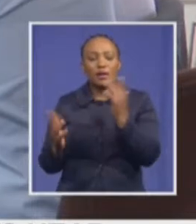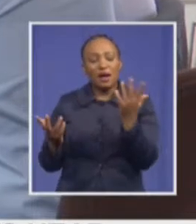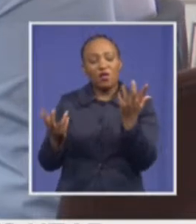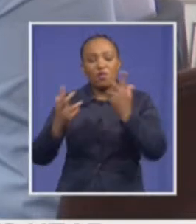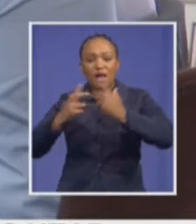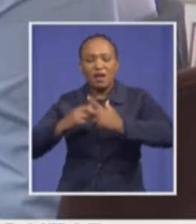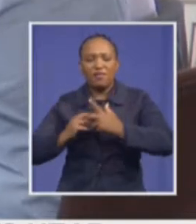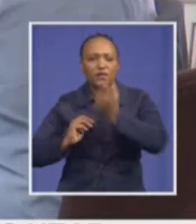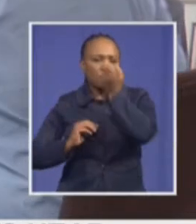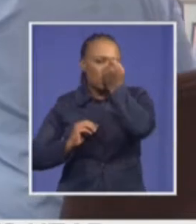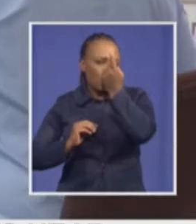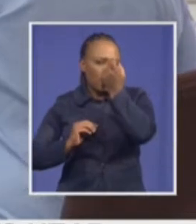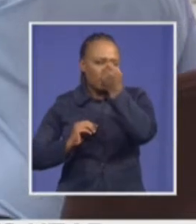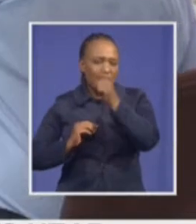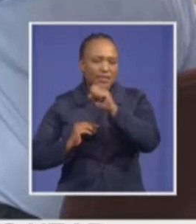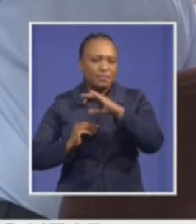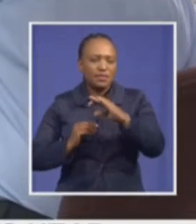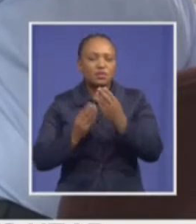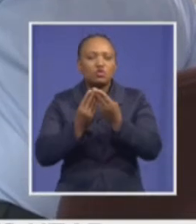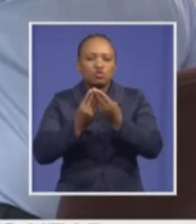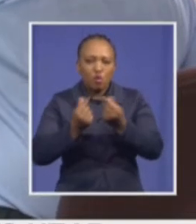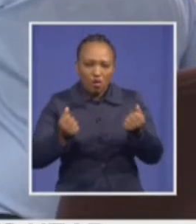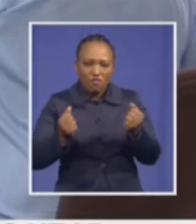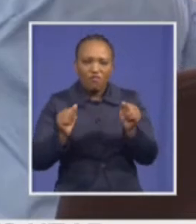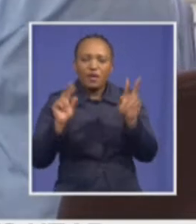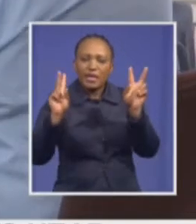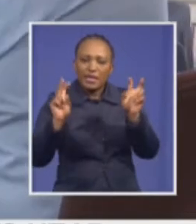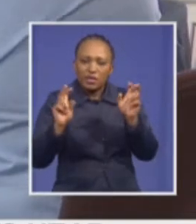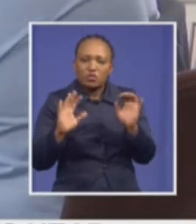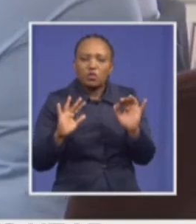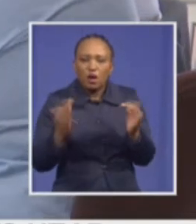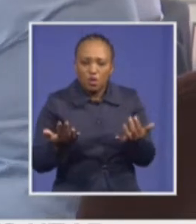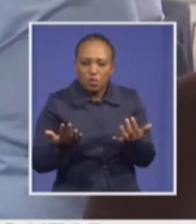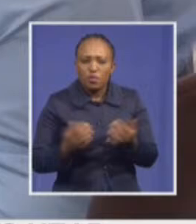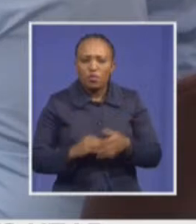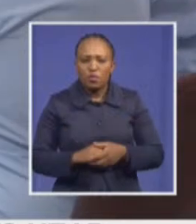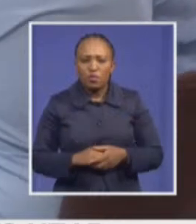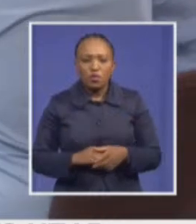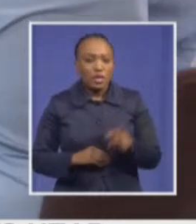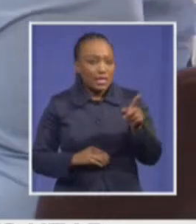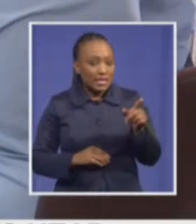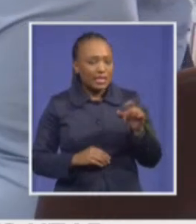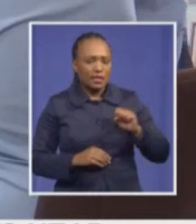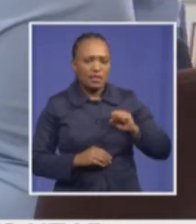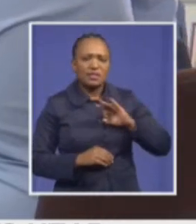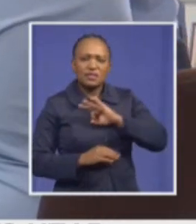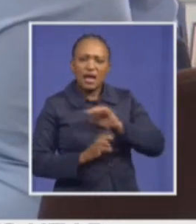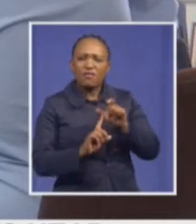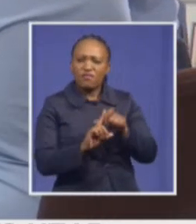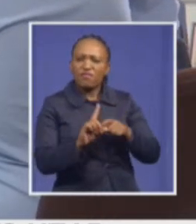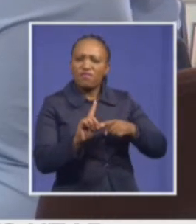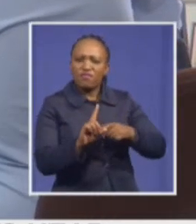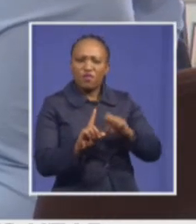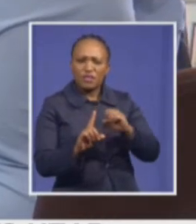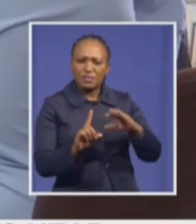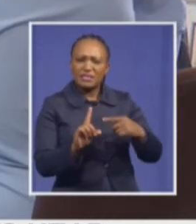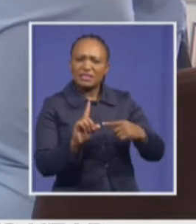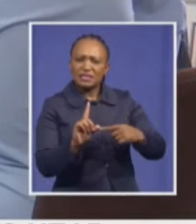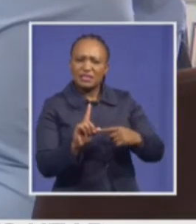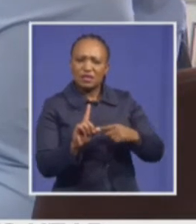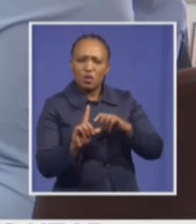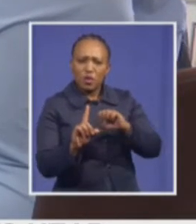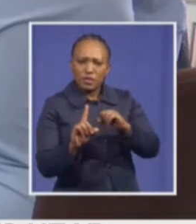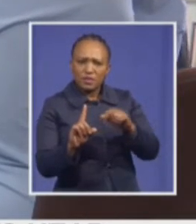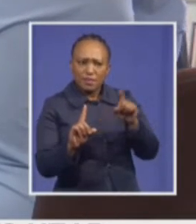matter. She's an employee of the SABC. Ultimately, the SABC must take the rep here.